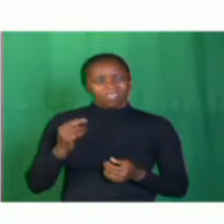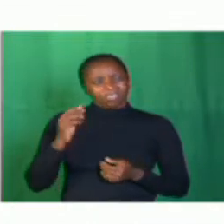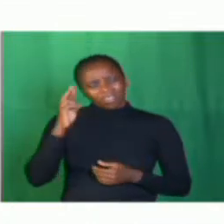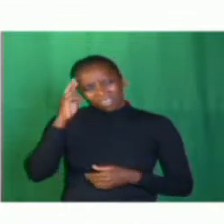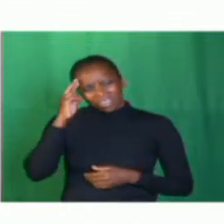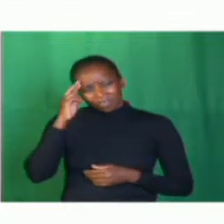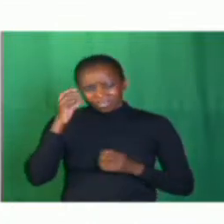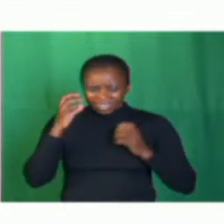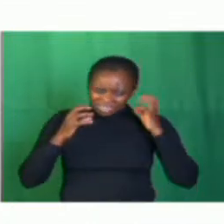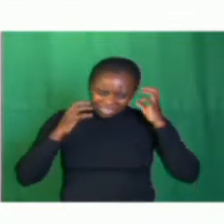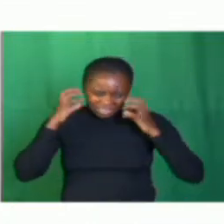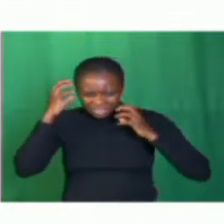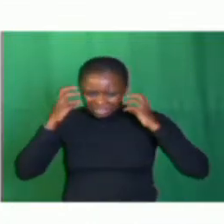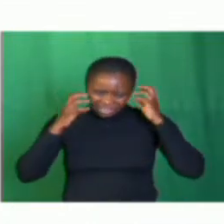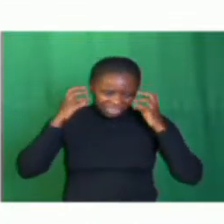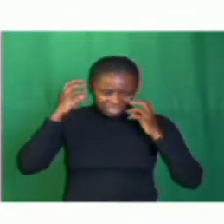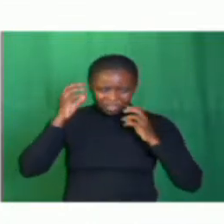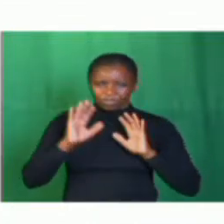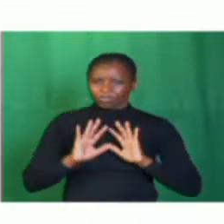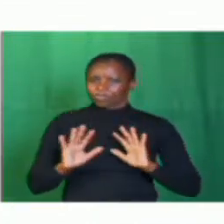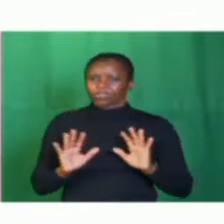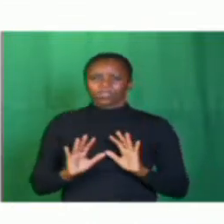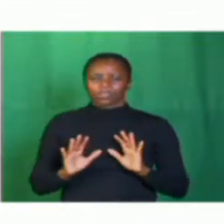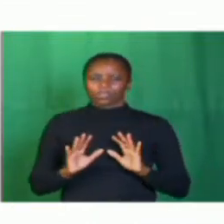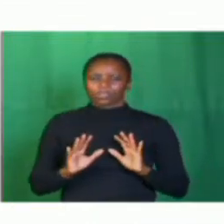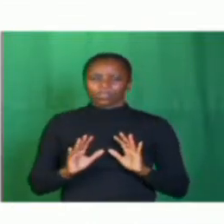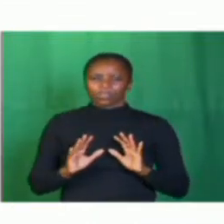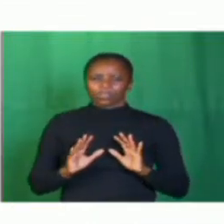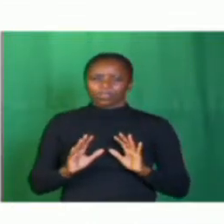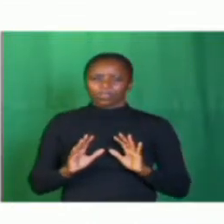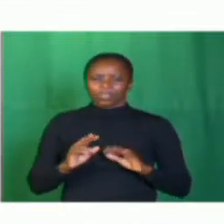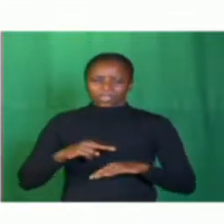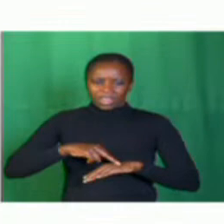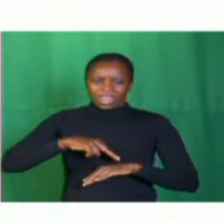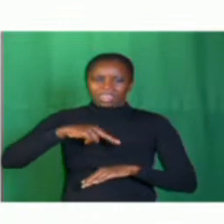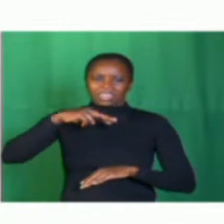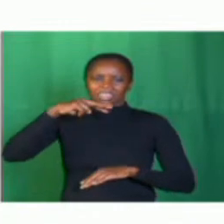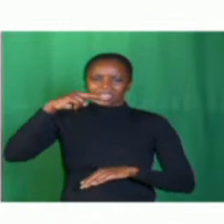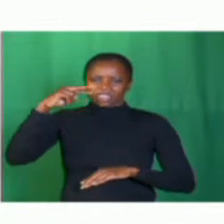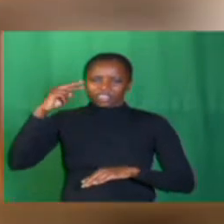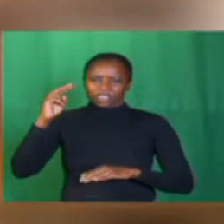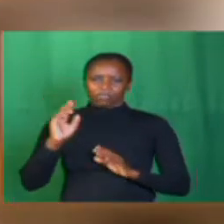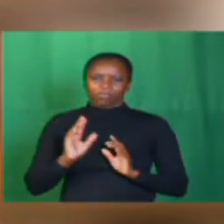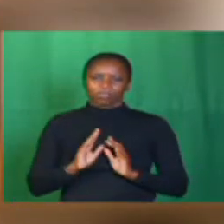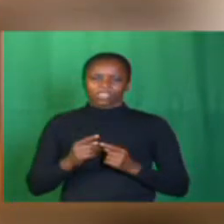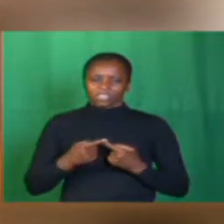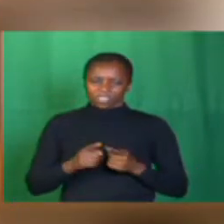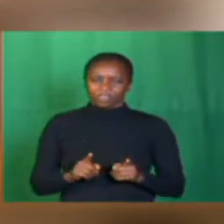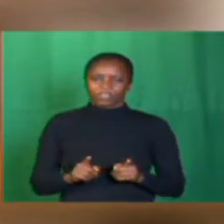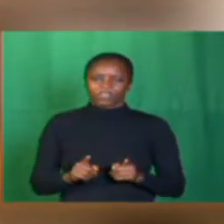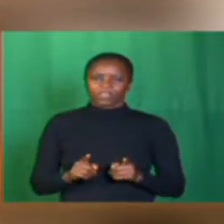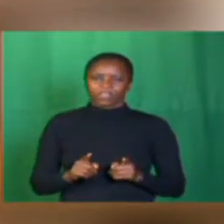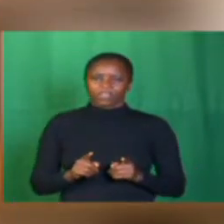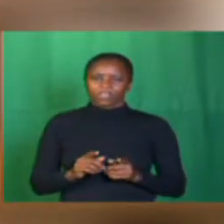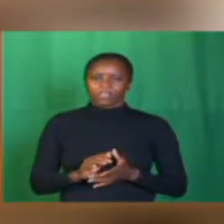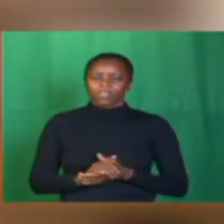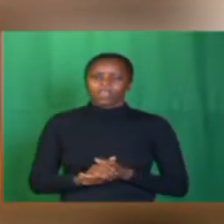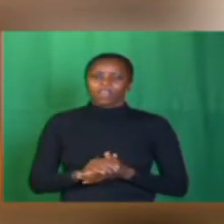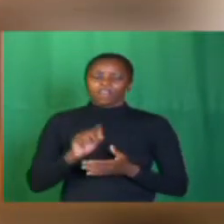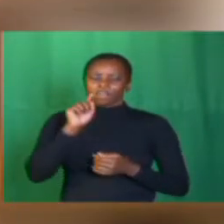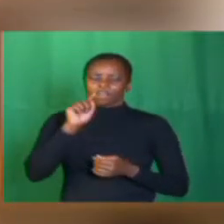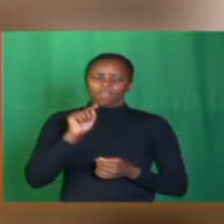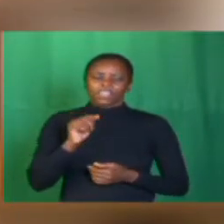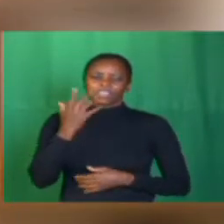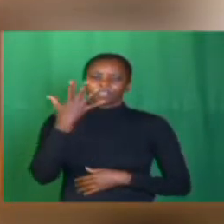the instruction part and the ascension part, okay? The ascension is strictly from verse 50